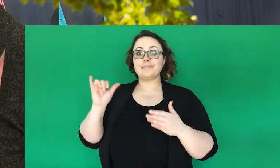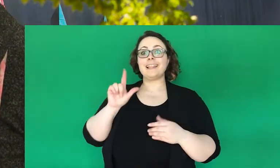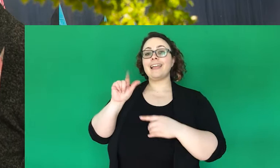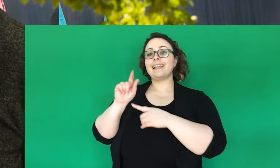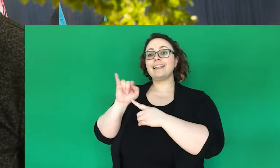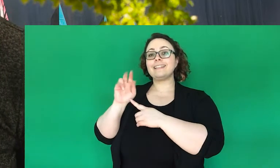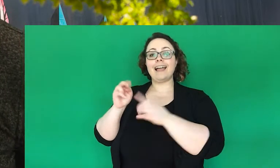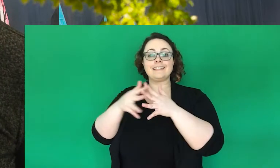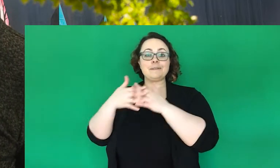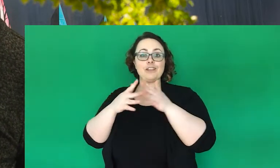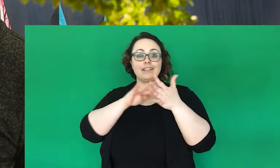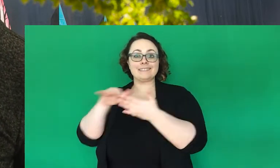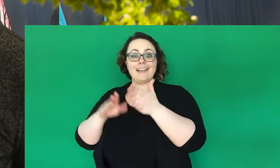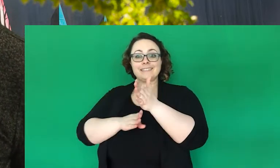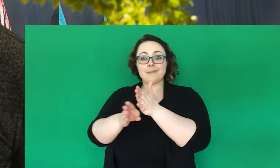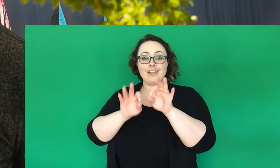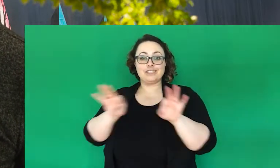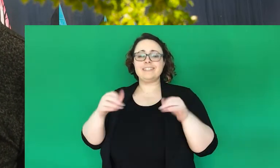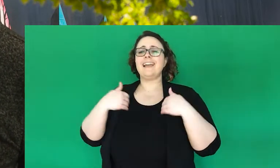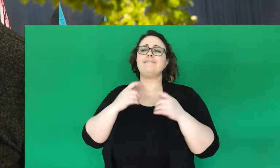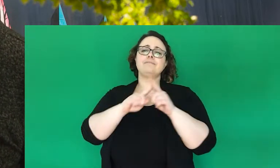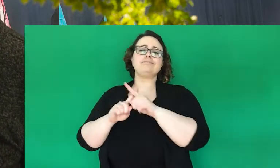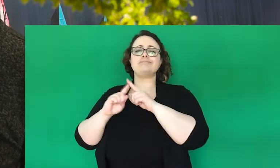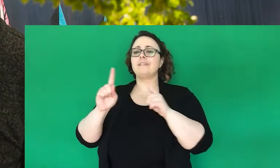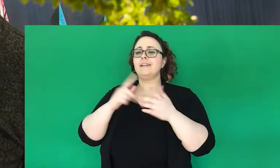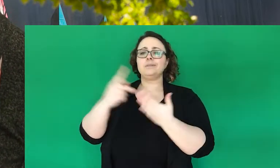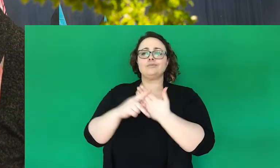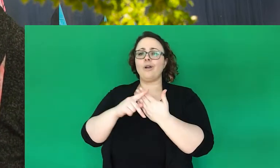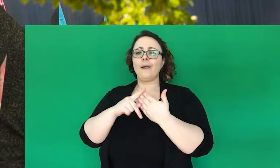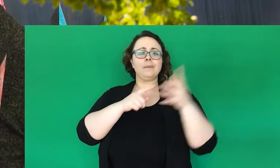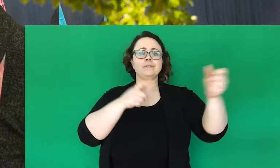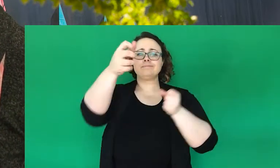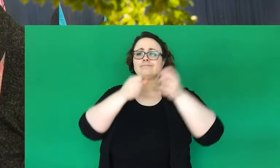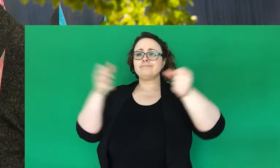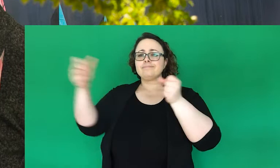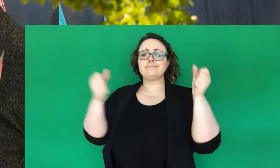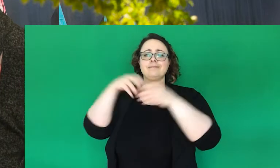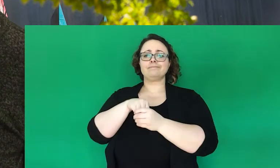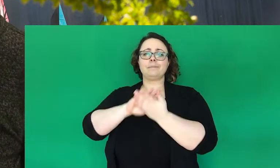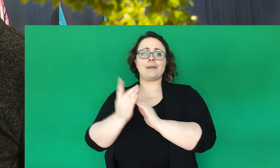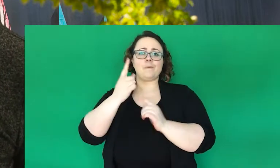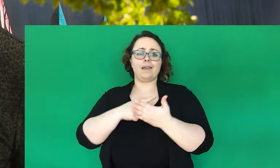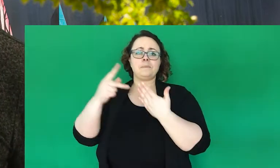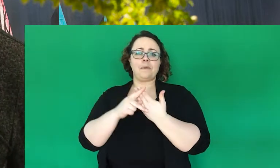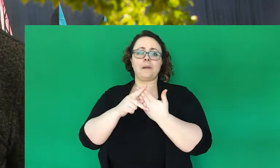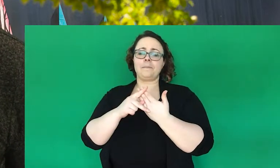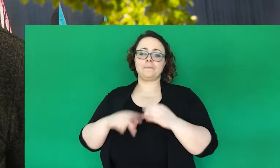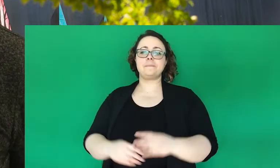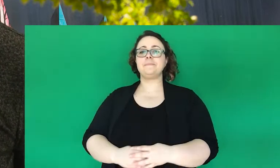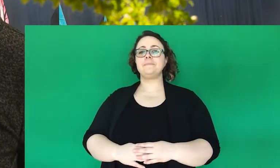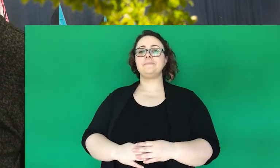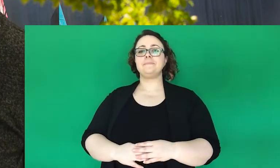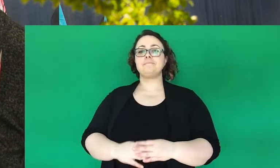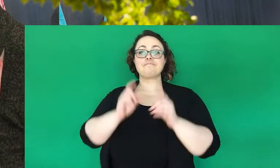programs, like our Latin American Studies minor, a beautiful interdisciplinary program that draws from other departments across